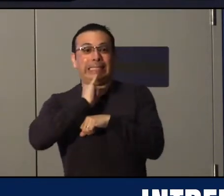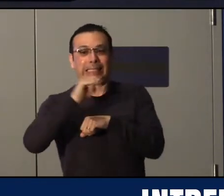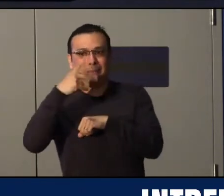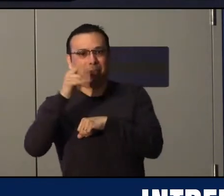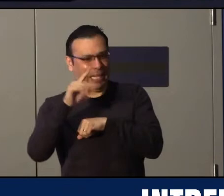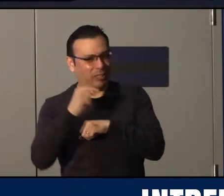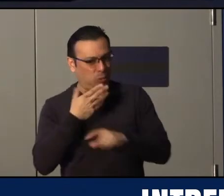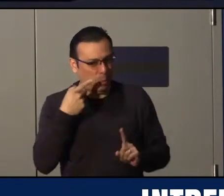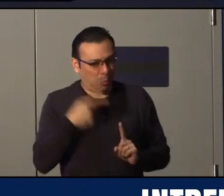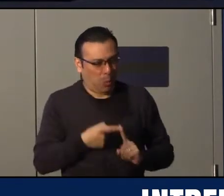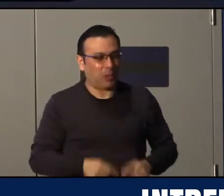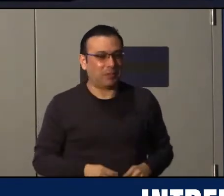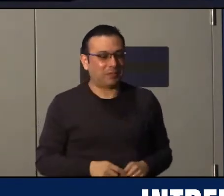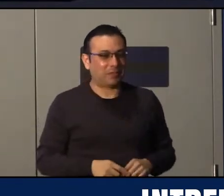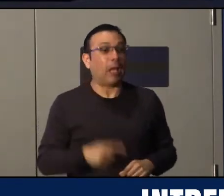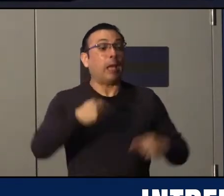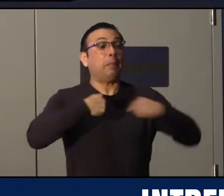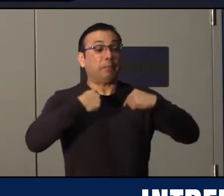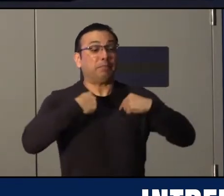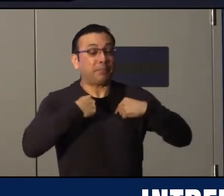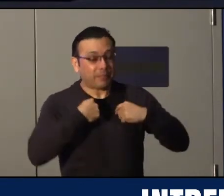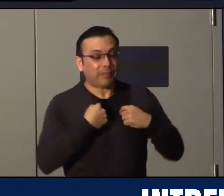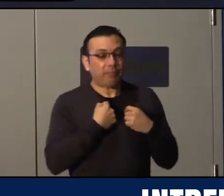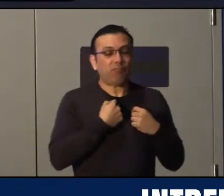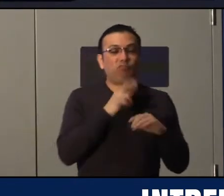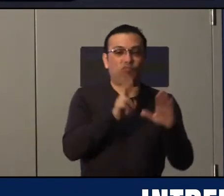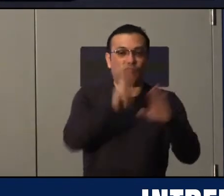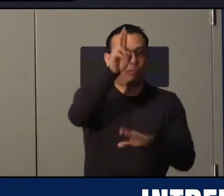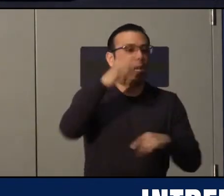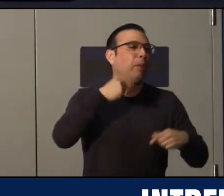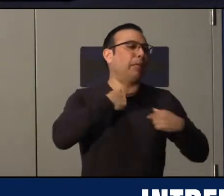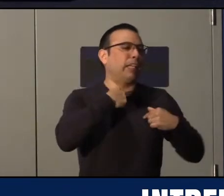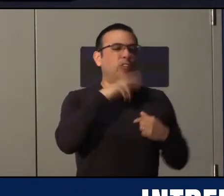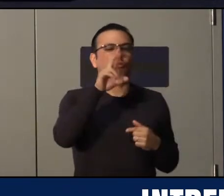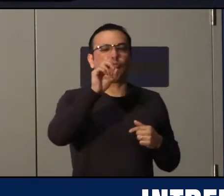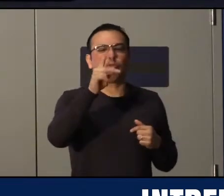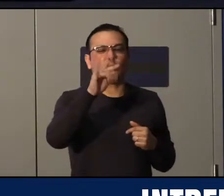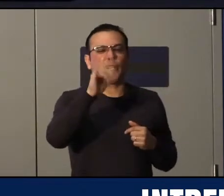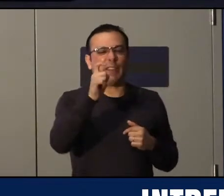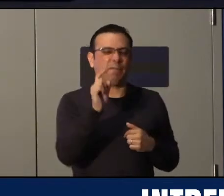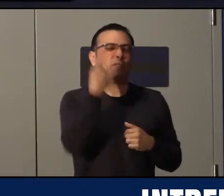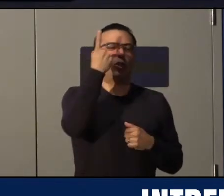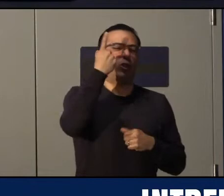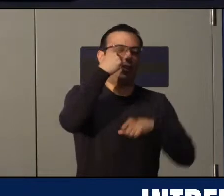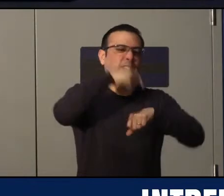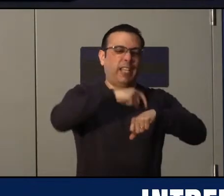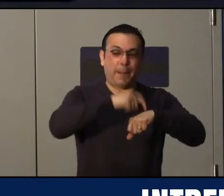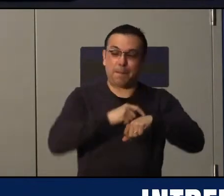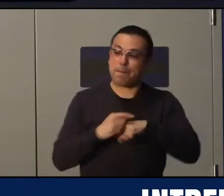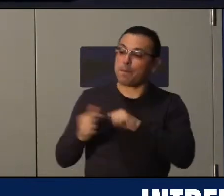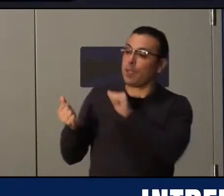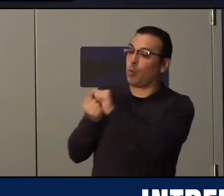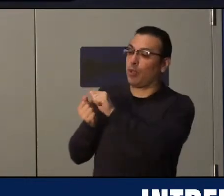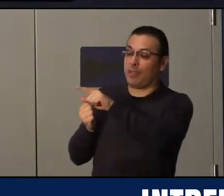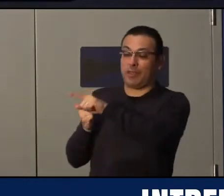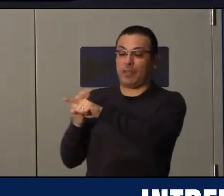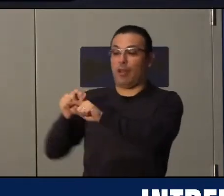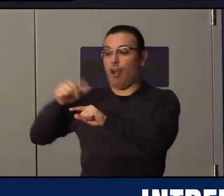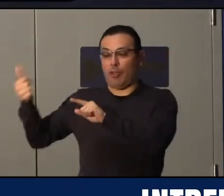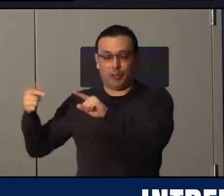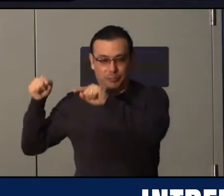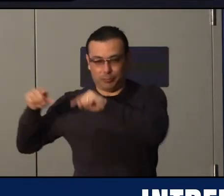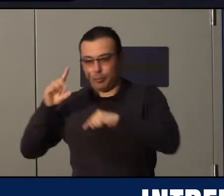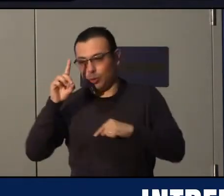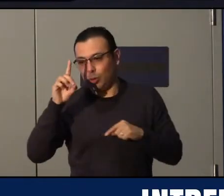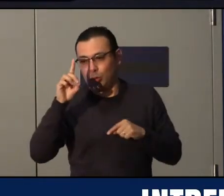times, and there was one other rookie on the flight. I was a rookie astronaut. One of my classmates, Dwayne Carey, Digger, was the pilot.